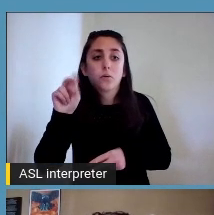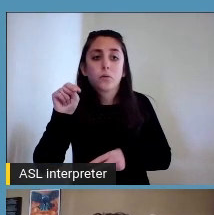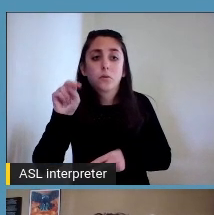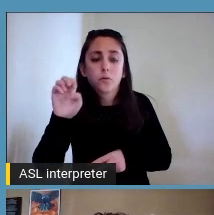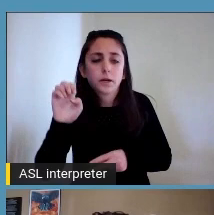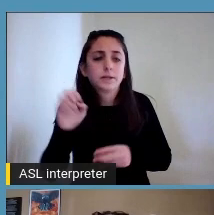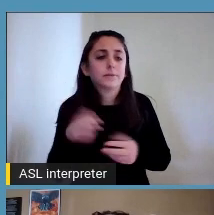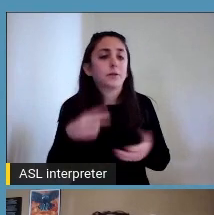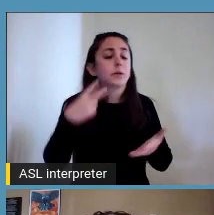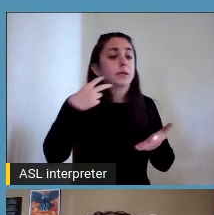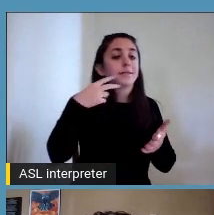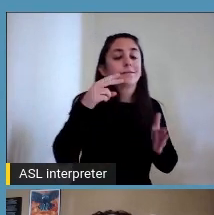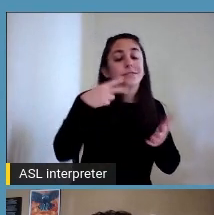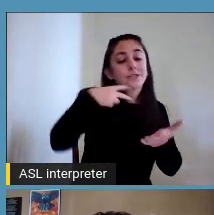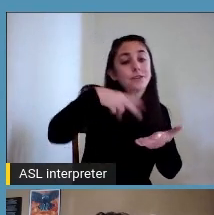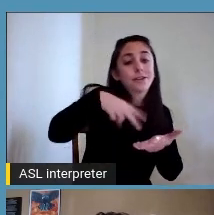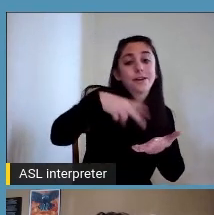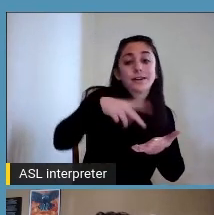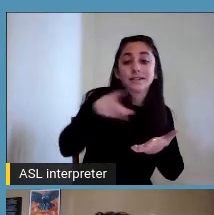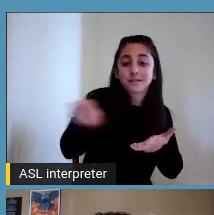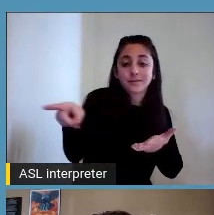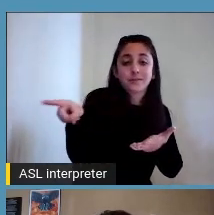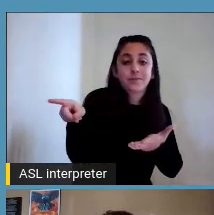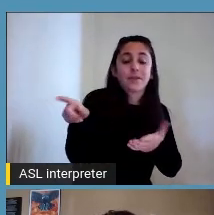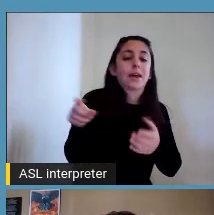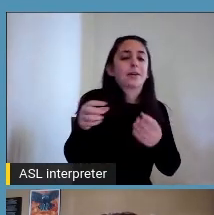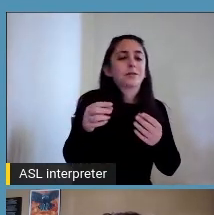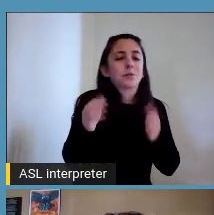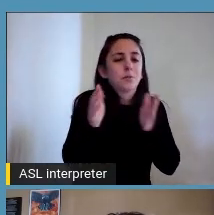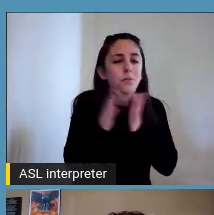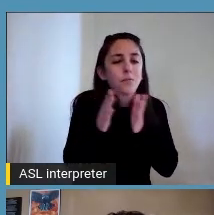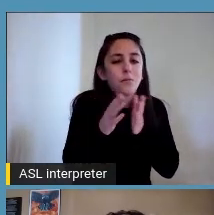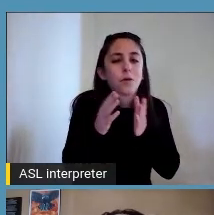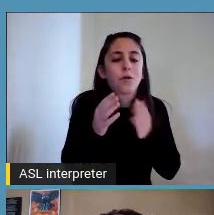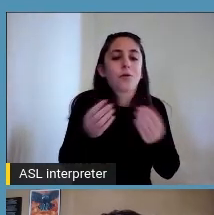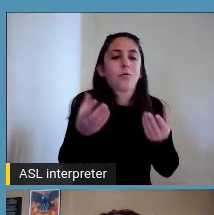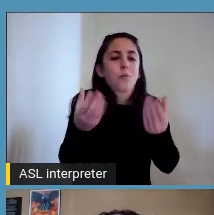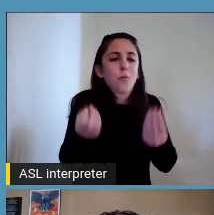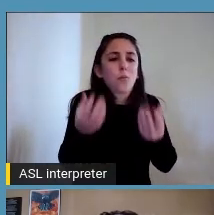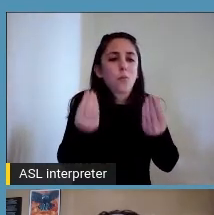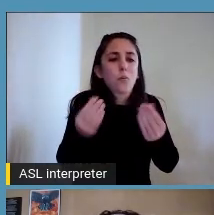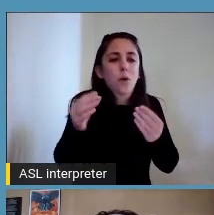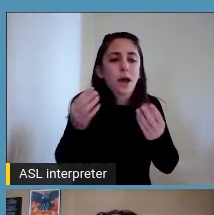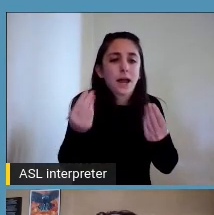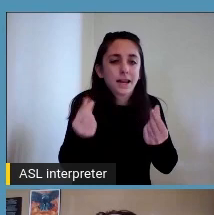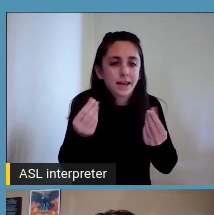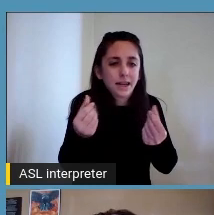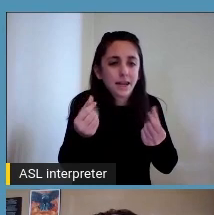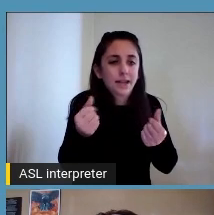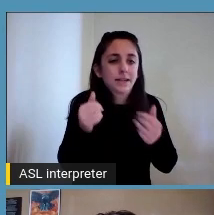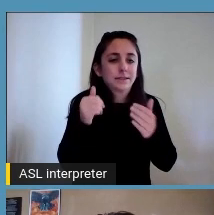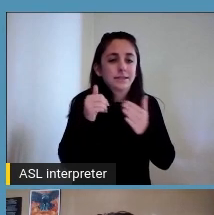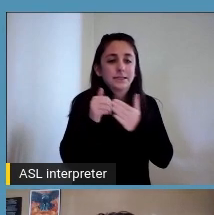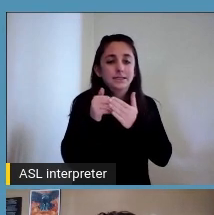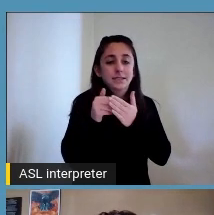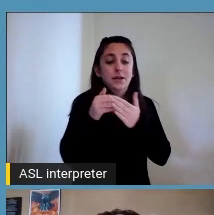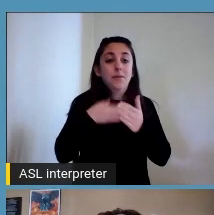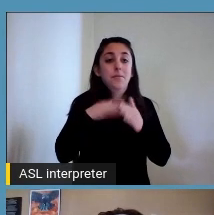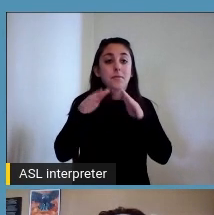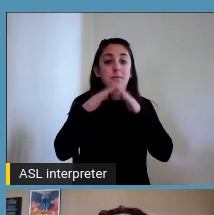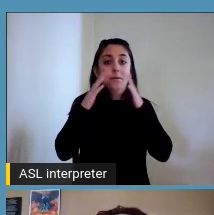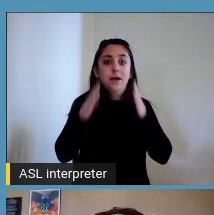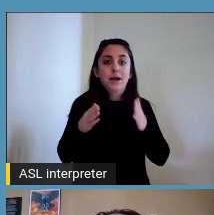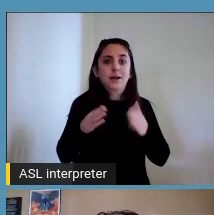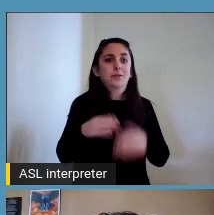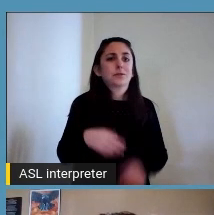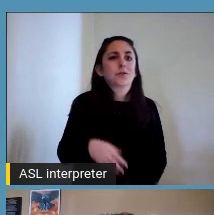displaying in a small wetland near my house. And it's pretty thrilling to hear their croaking calls.